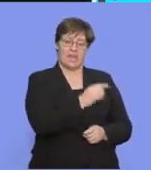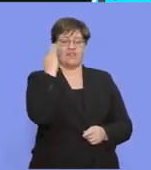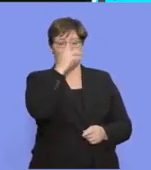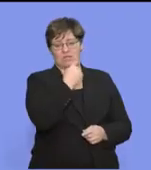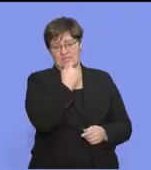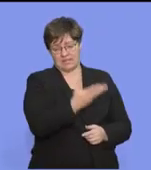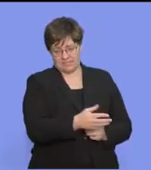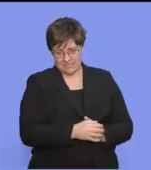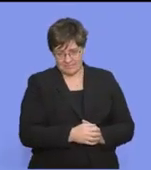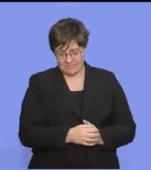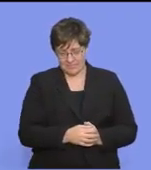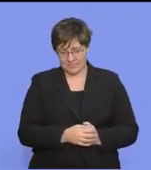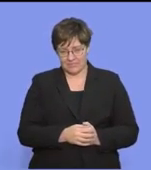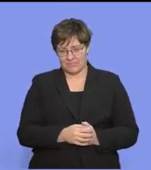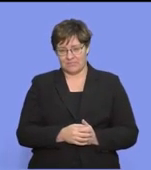theory.